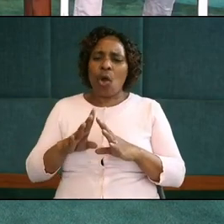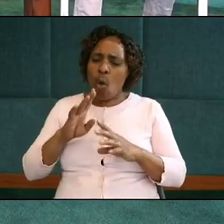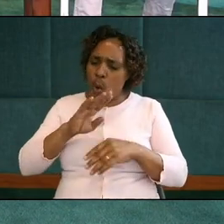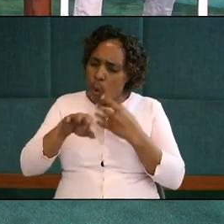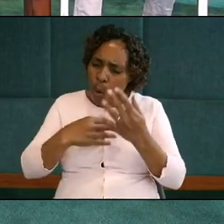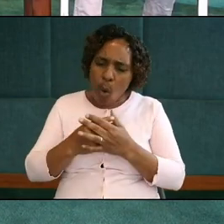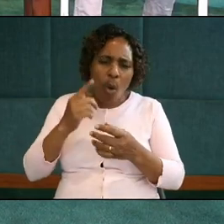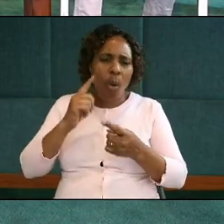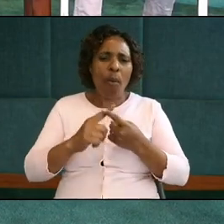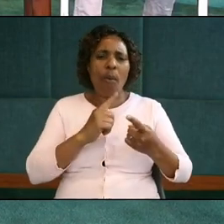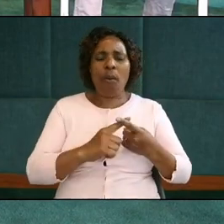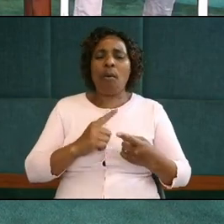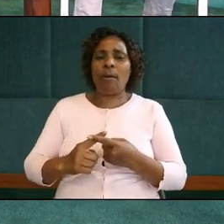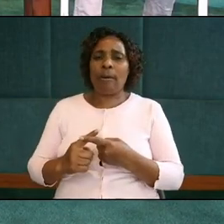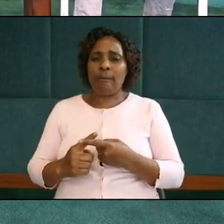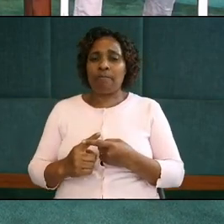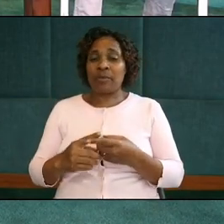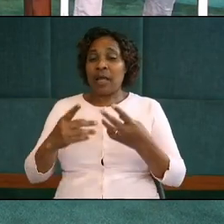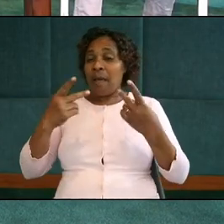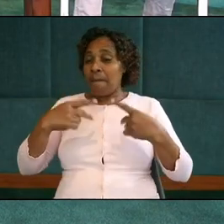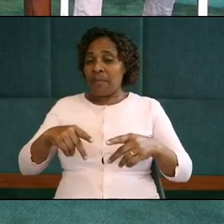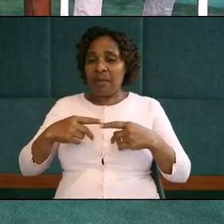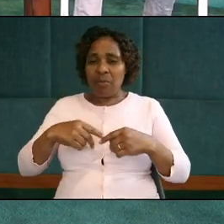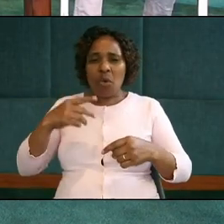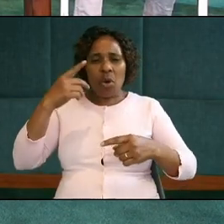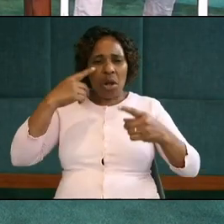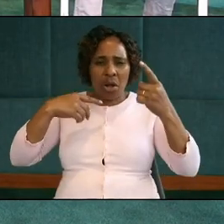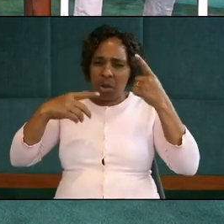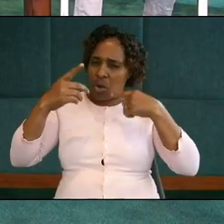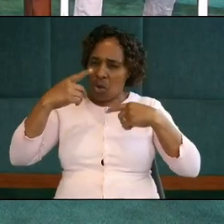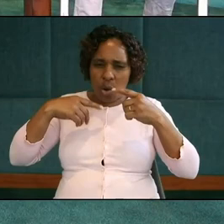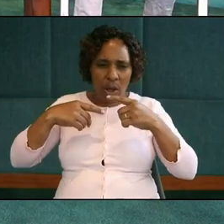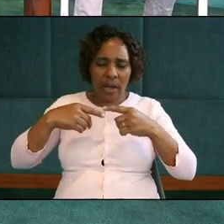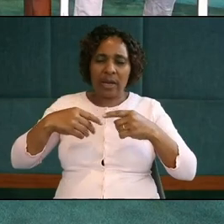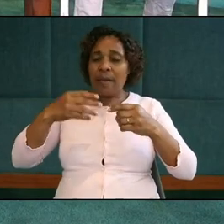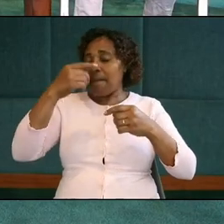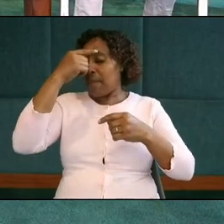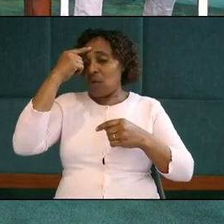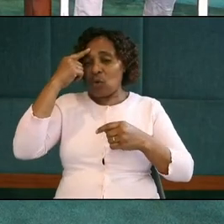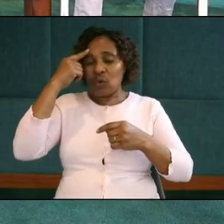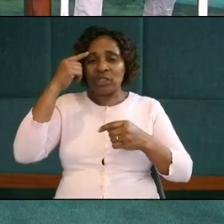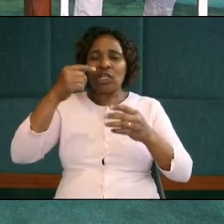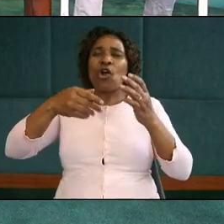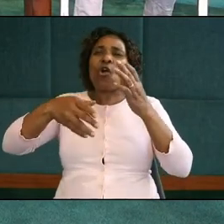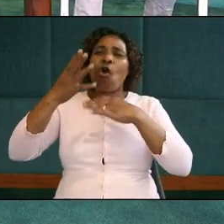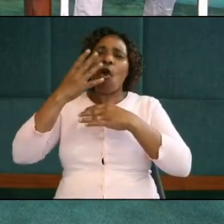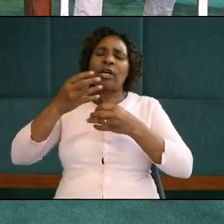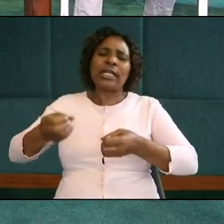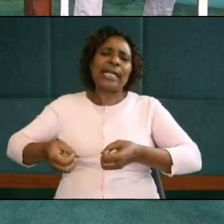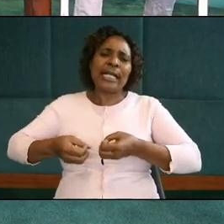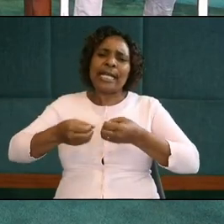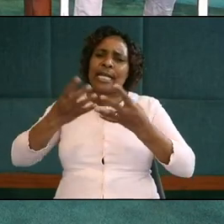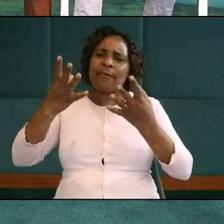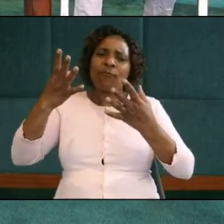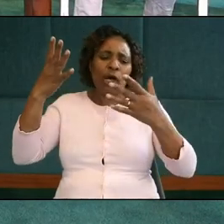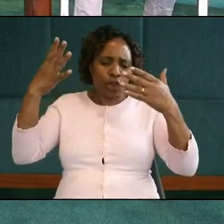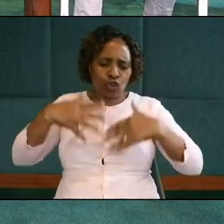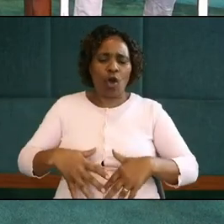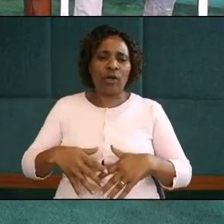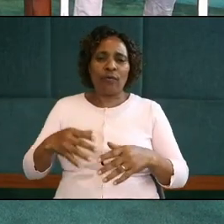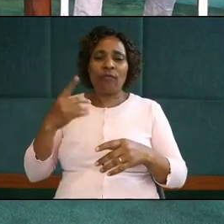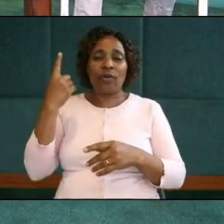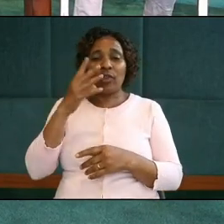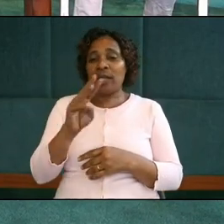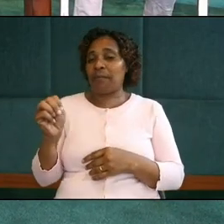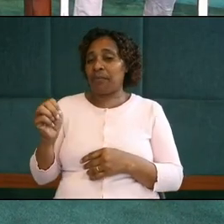follows, you know. The people mourned because of the heavy blow that the Lord had. You know, so when those 70 people died, you can imagine, I'm thinking